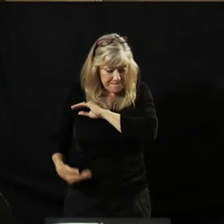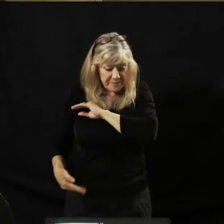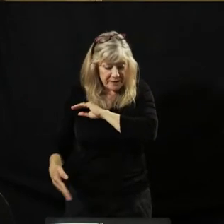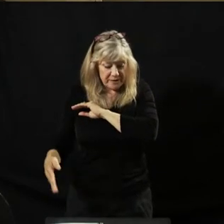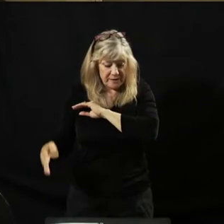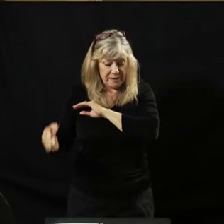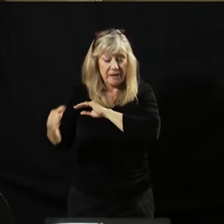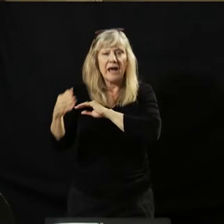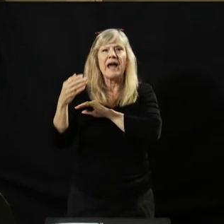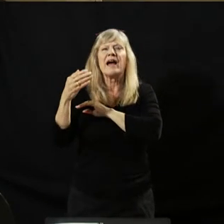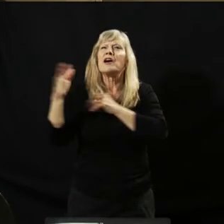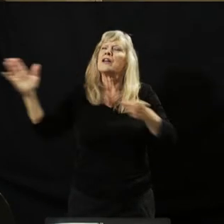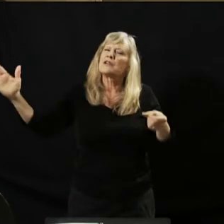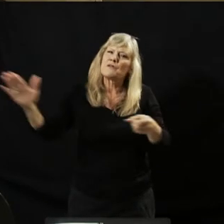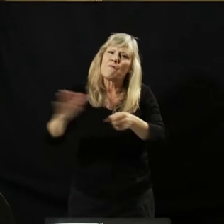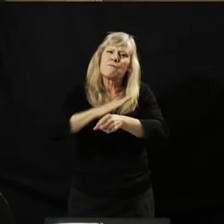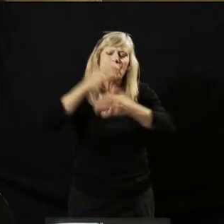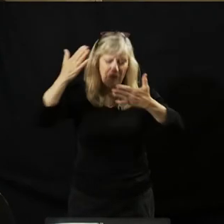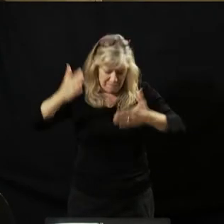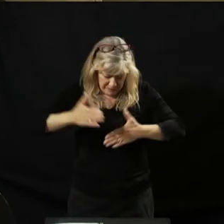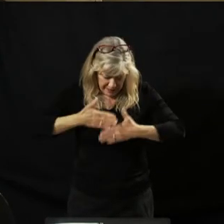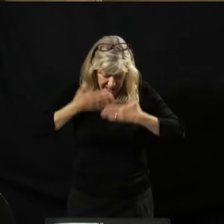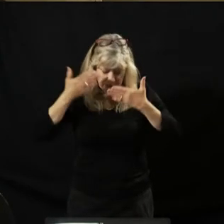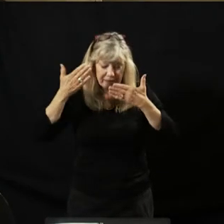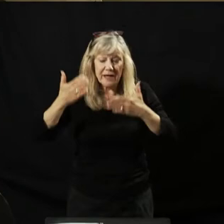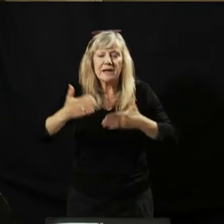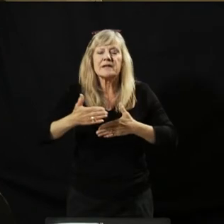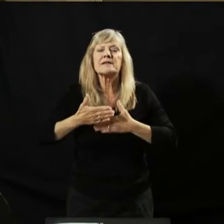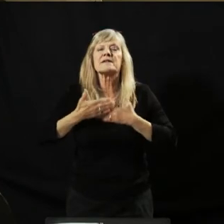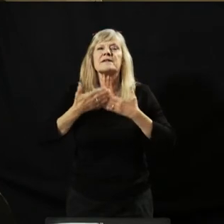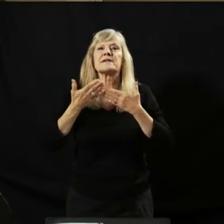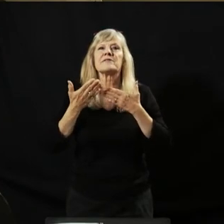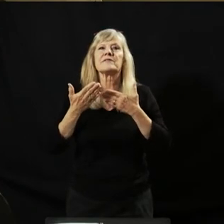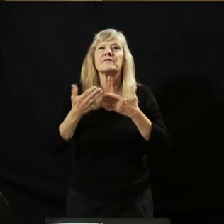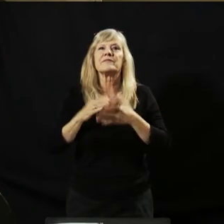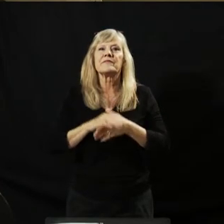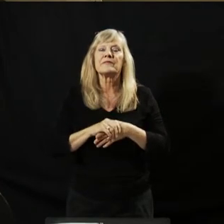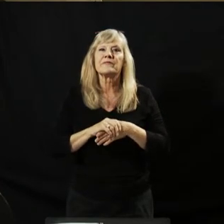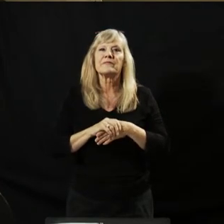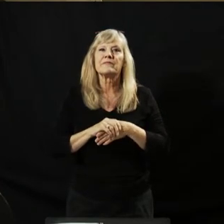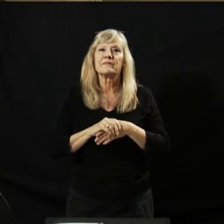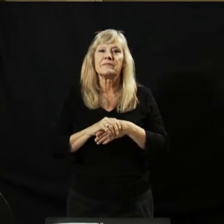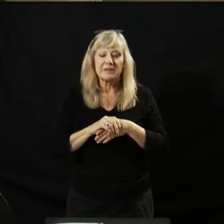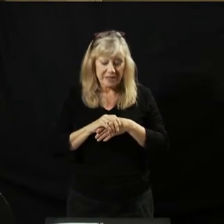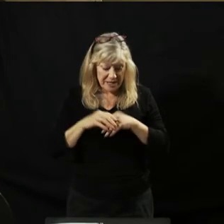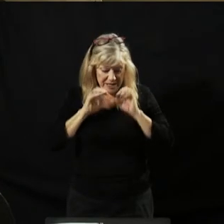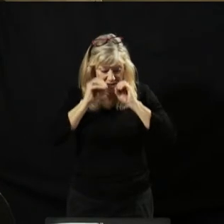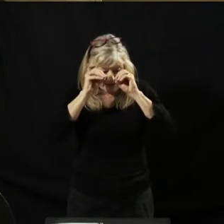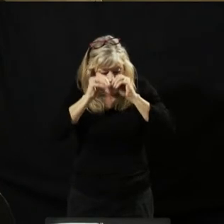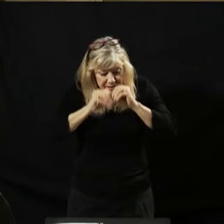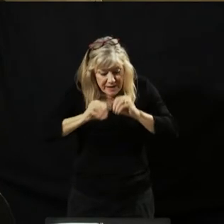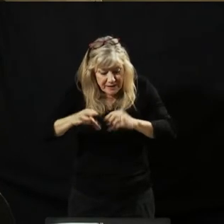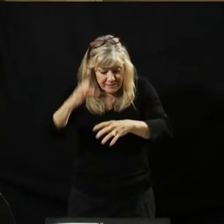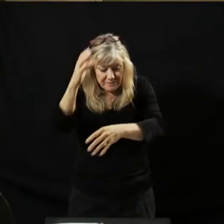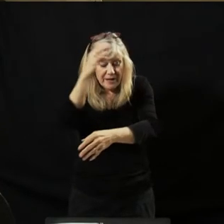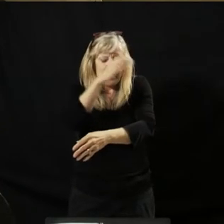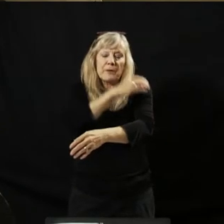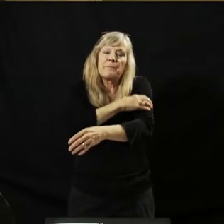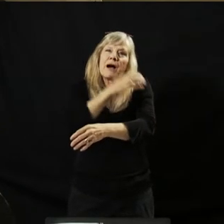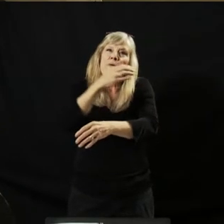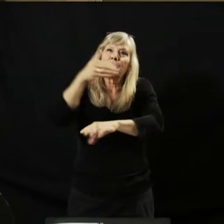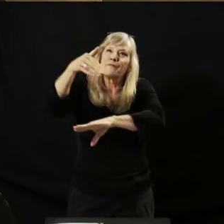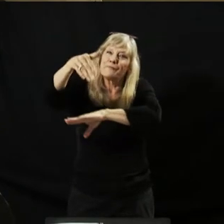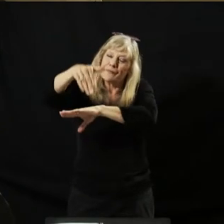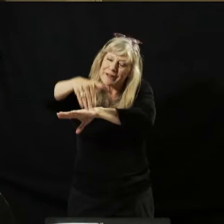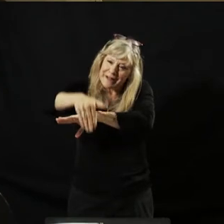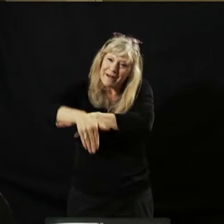and full of gladness. The sanctifying power of this